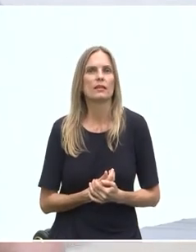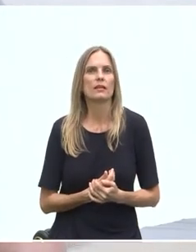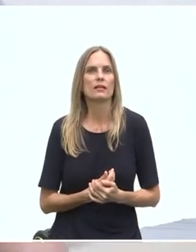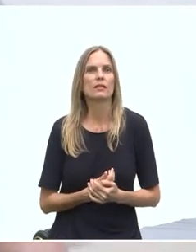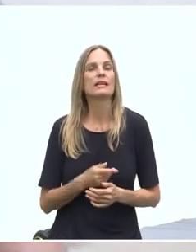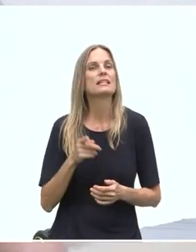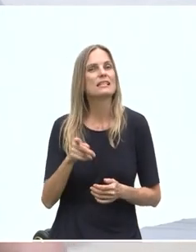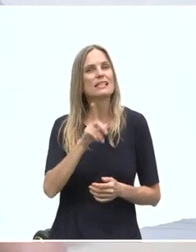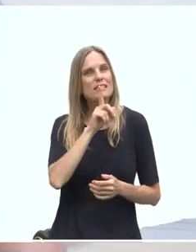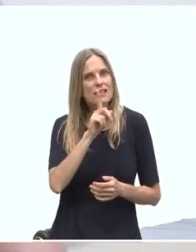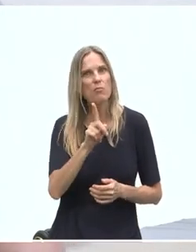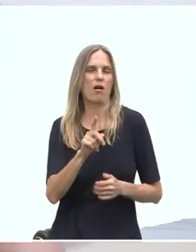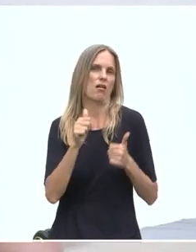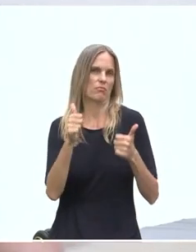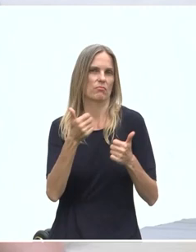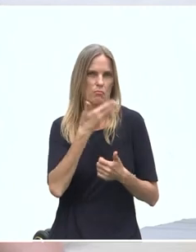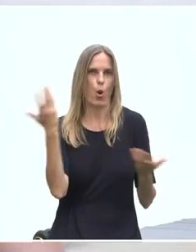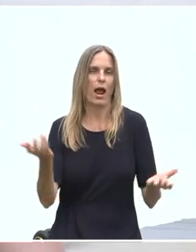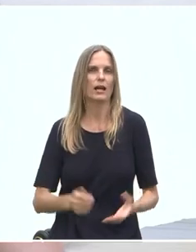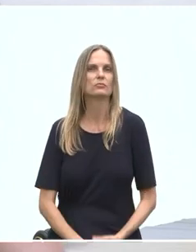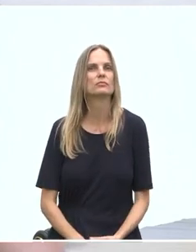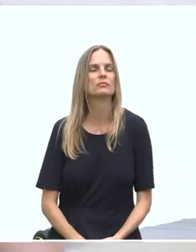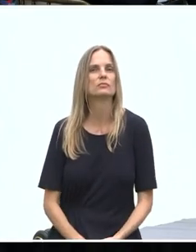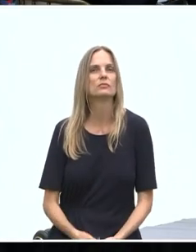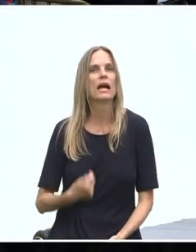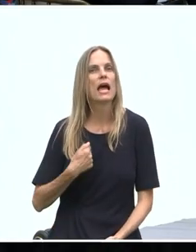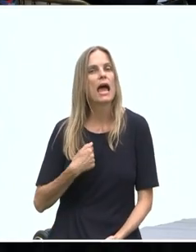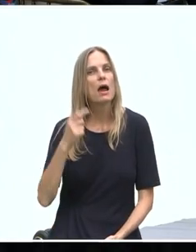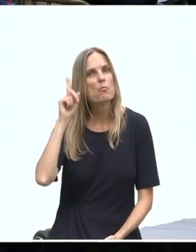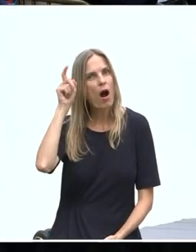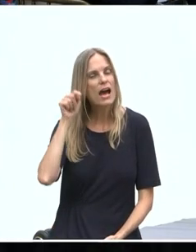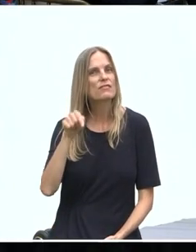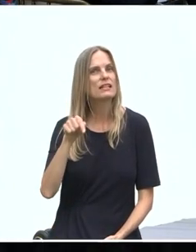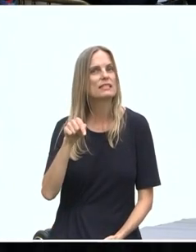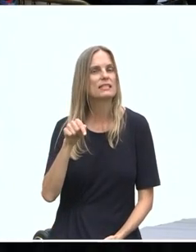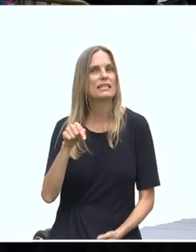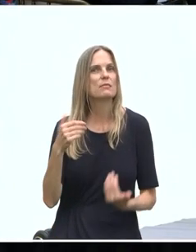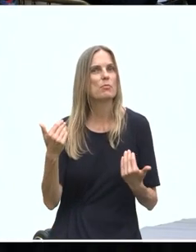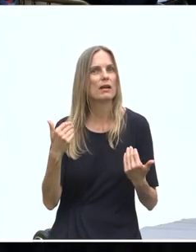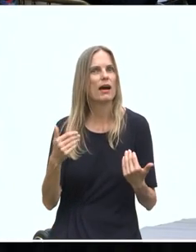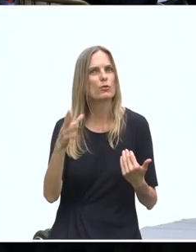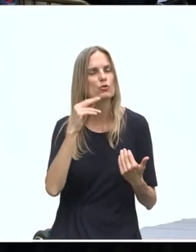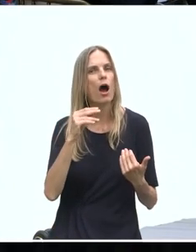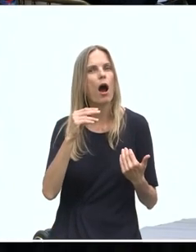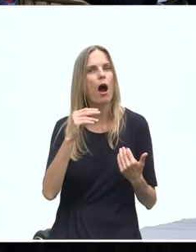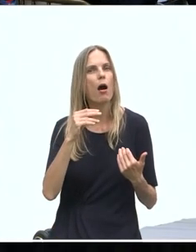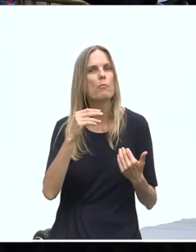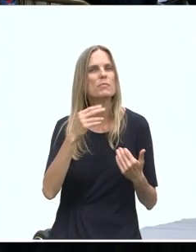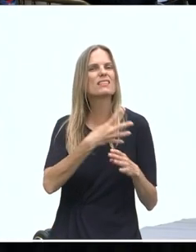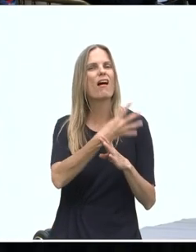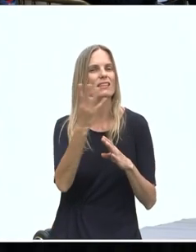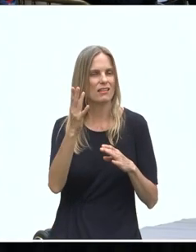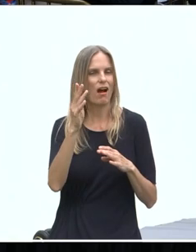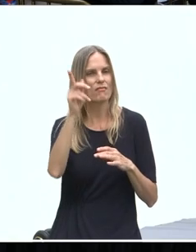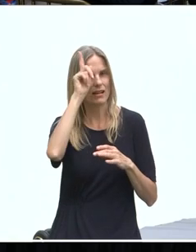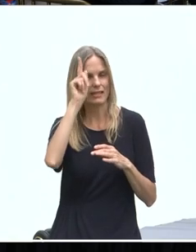which is also unhealthy. I suppose this is a place where we can study from Nordics as well, because I remember my first